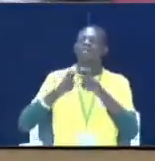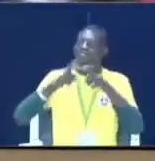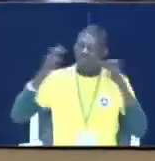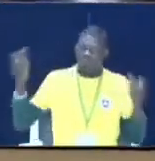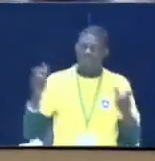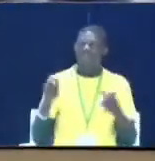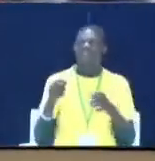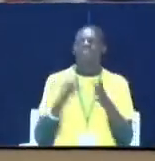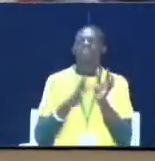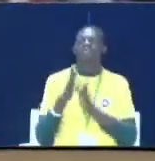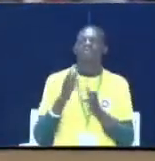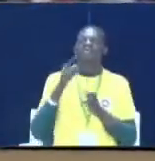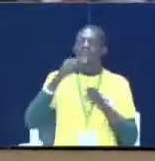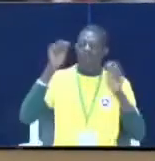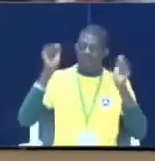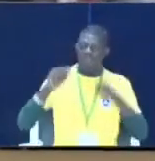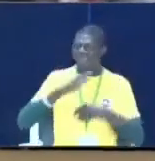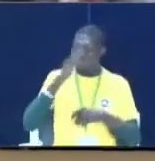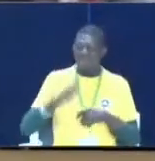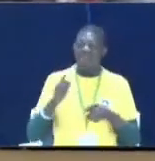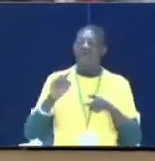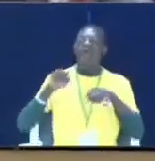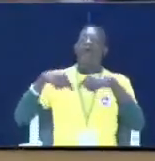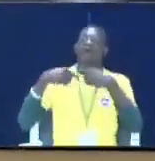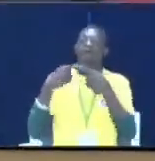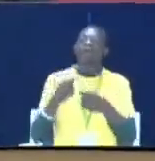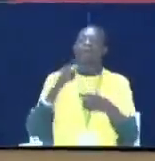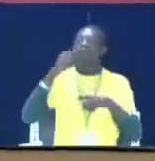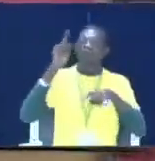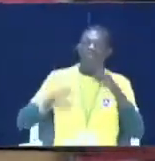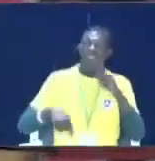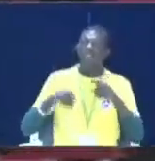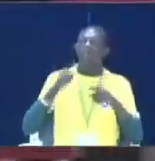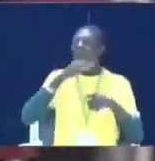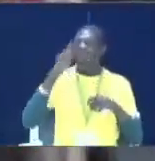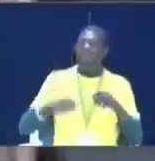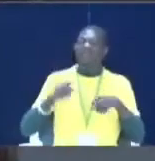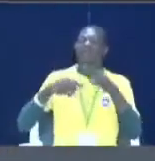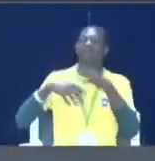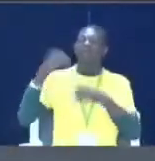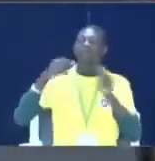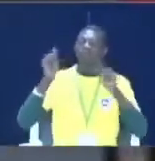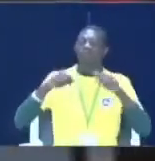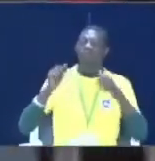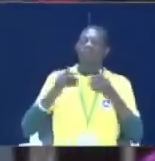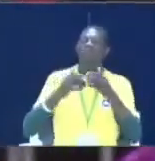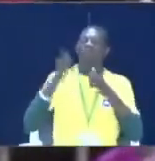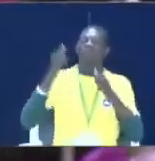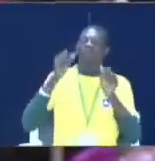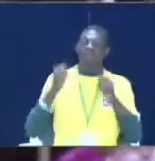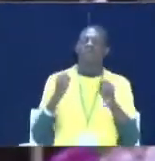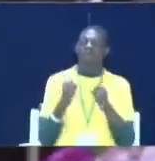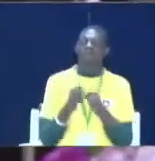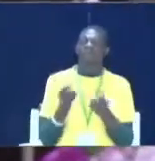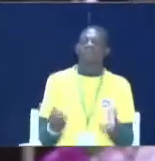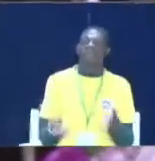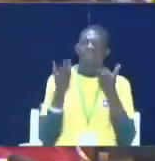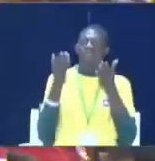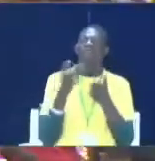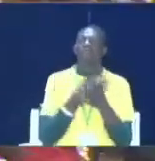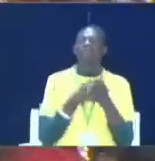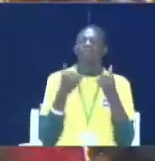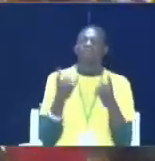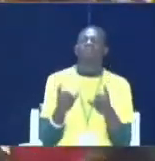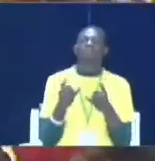expand. You can never go, you can never grow and enlarge beyond your ability and power. Rise up on your feet